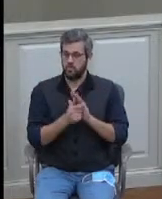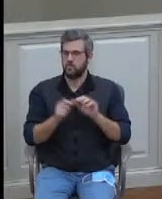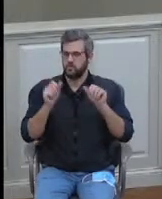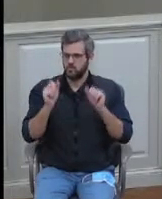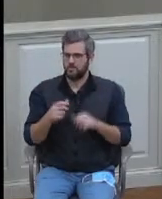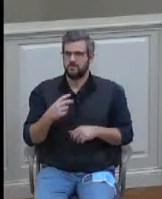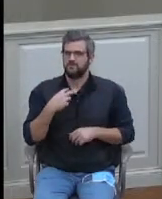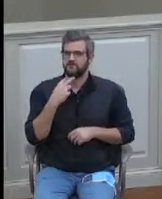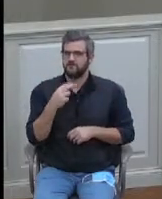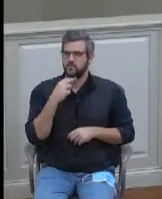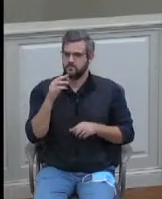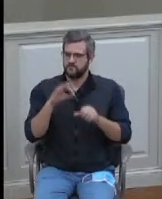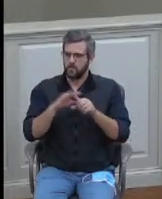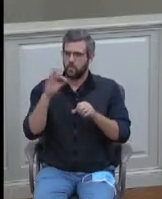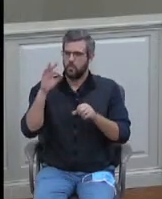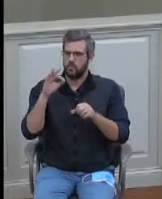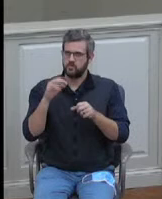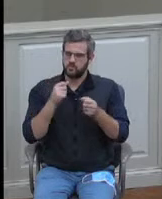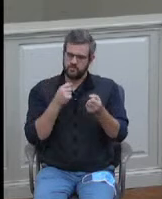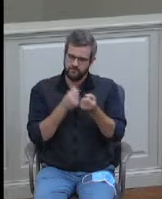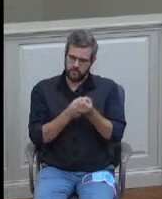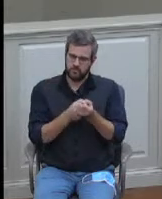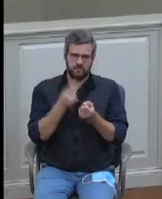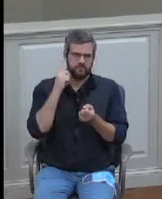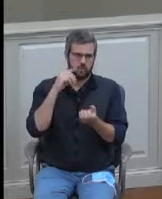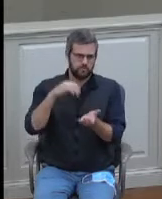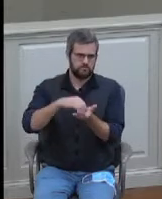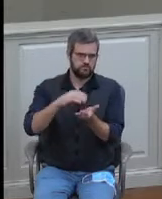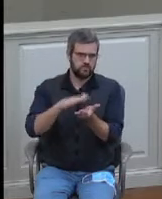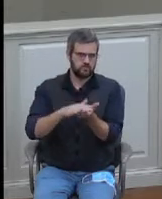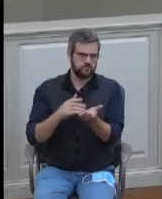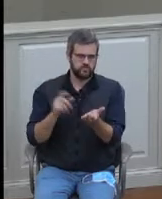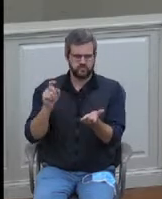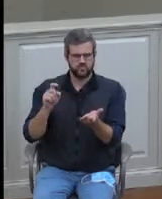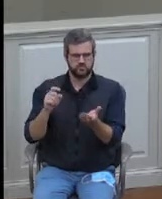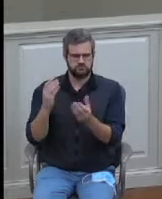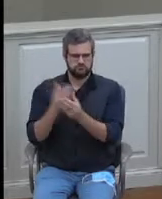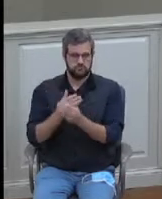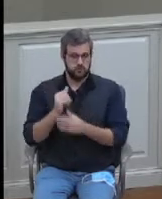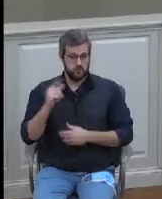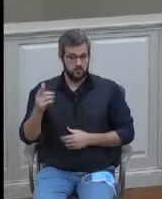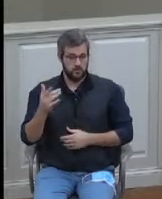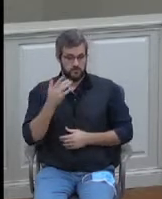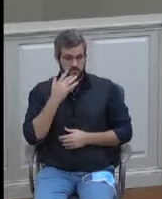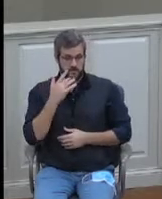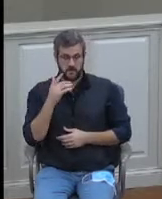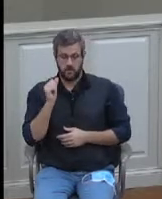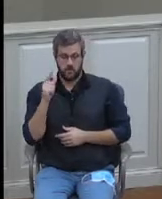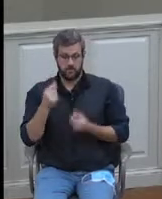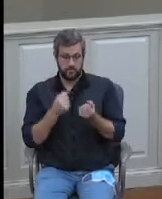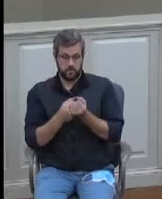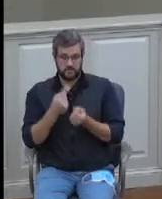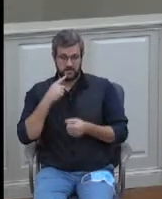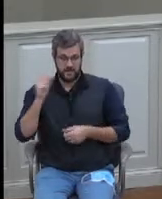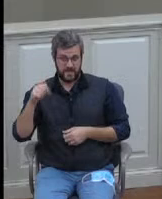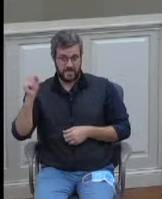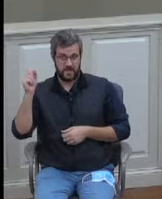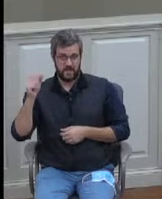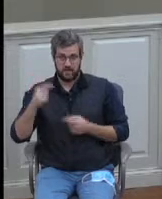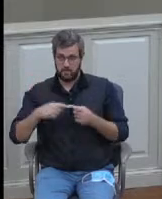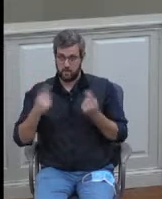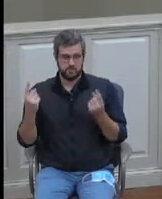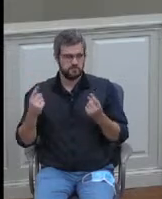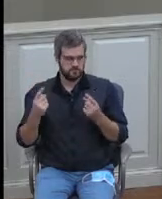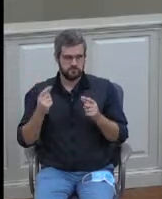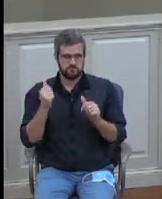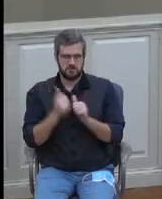voice vote just to affirm it for the record. I think you probably should, actually. All in favor, say aye. Aye. Opposed, like sign.